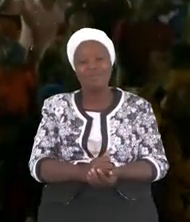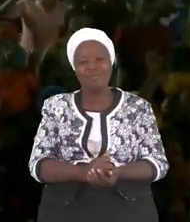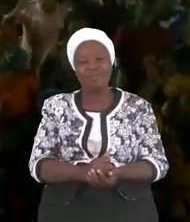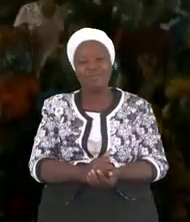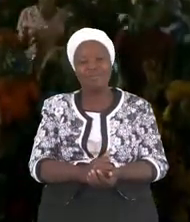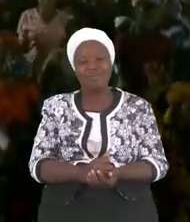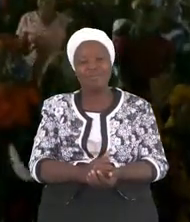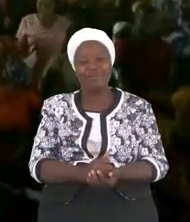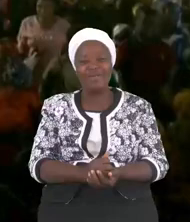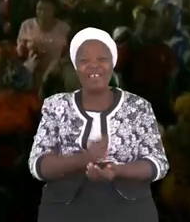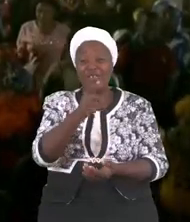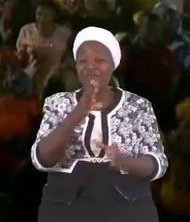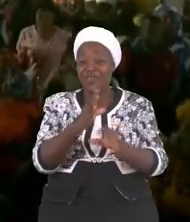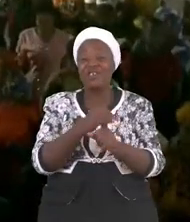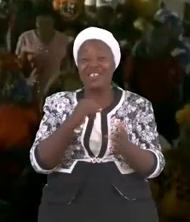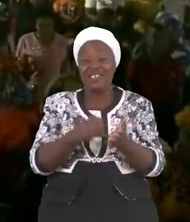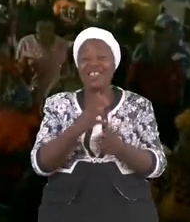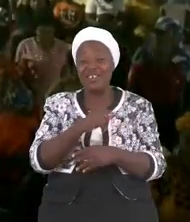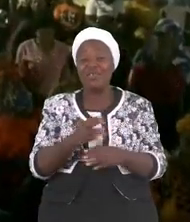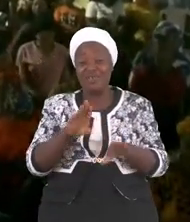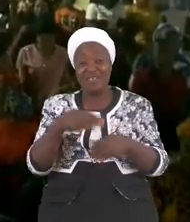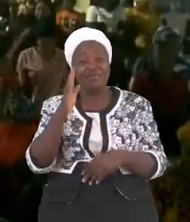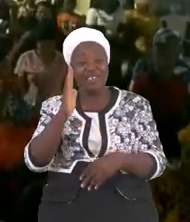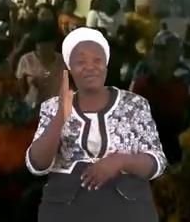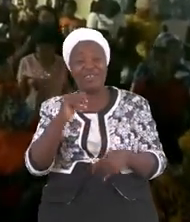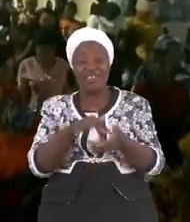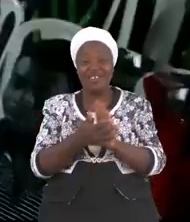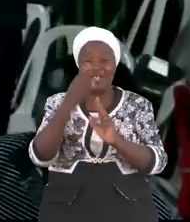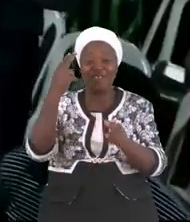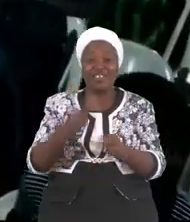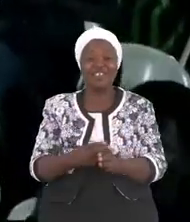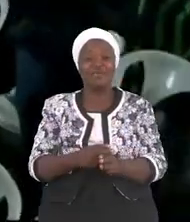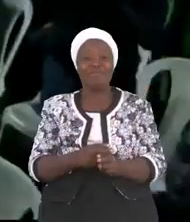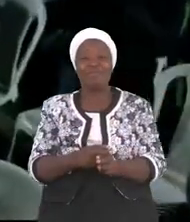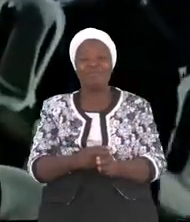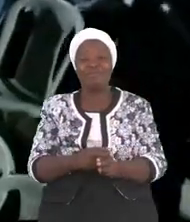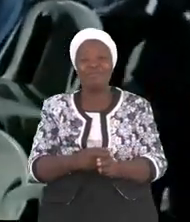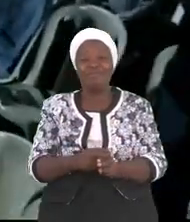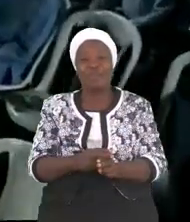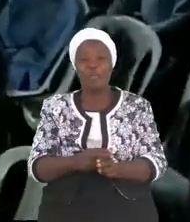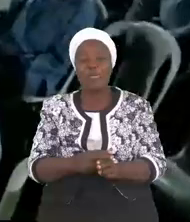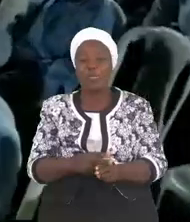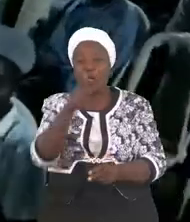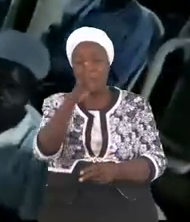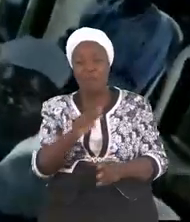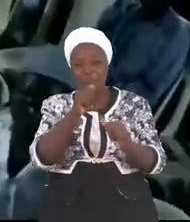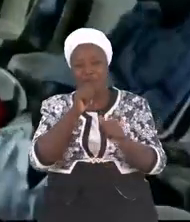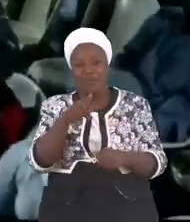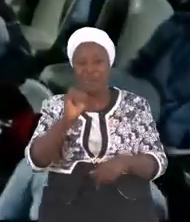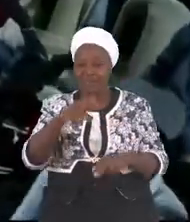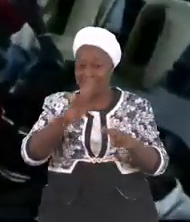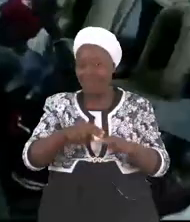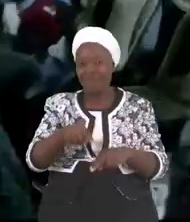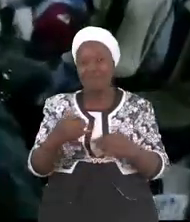You've got it and you will give testimony in Jesus' name. God bless you. You can sit